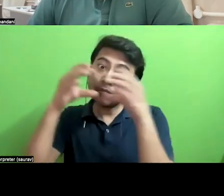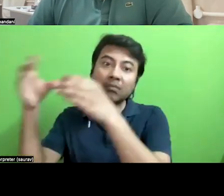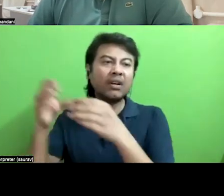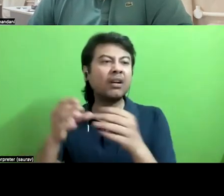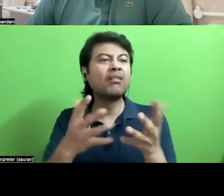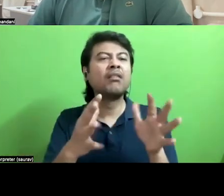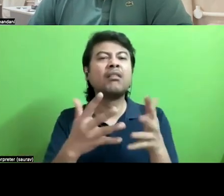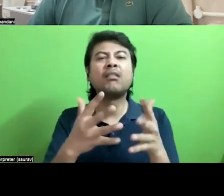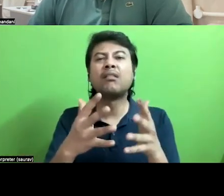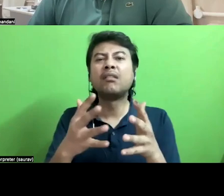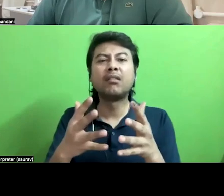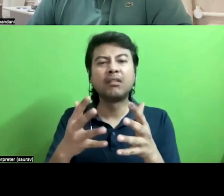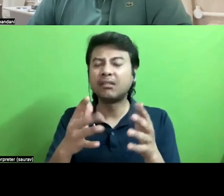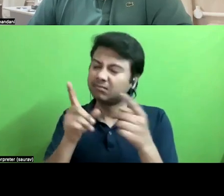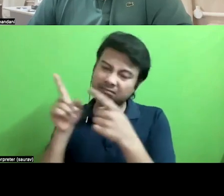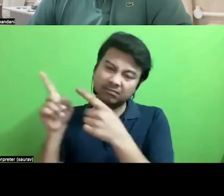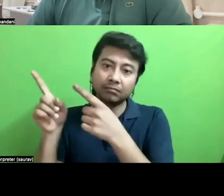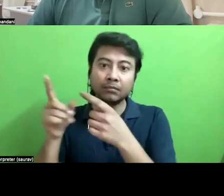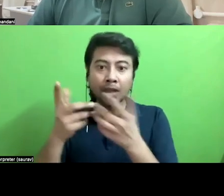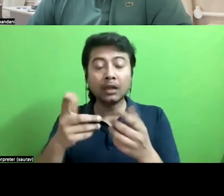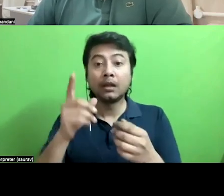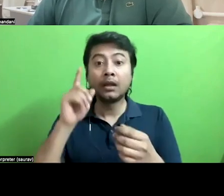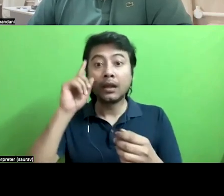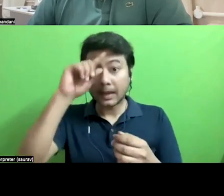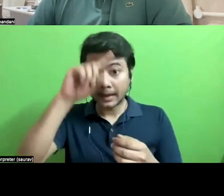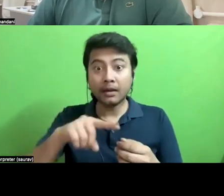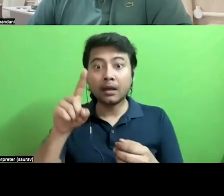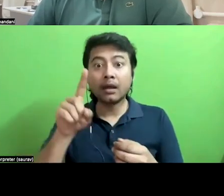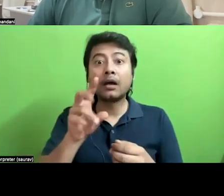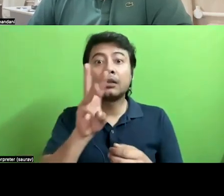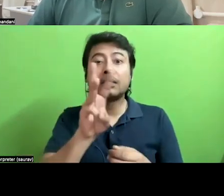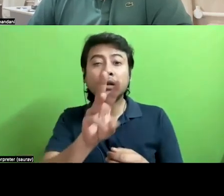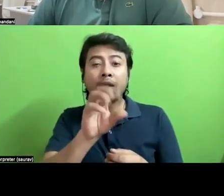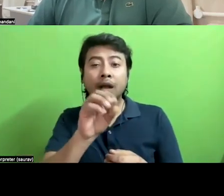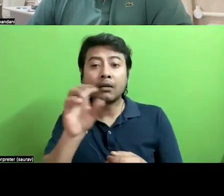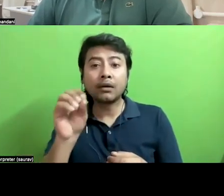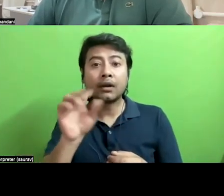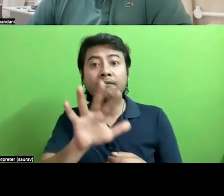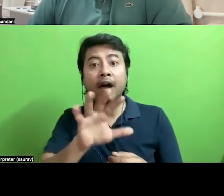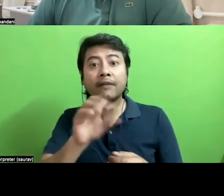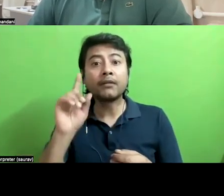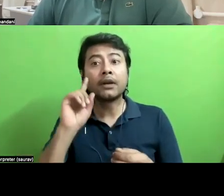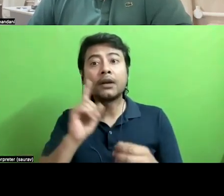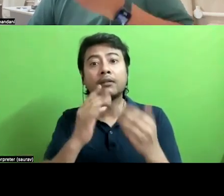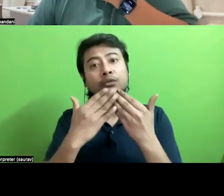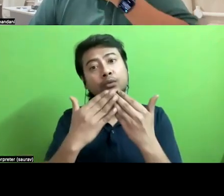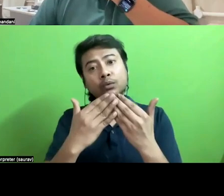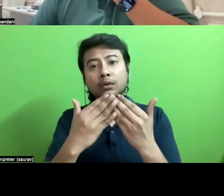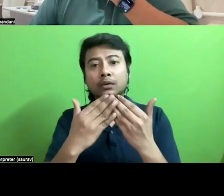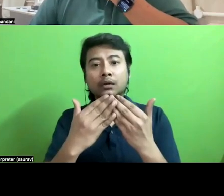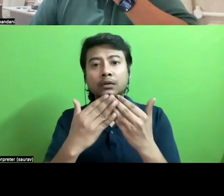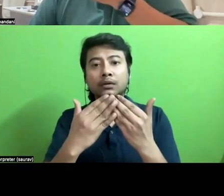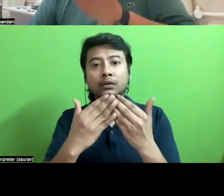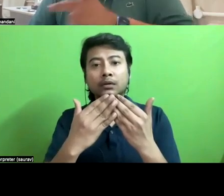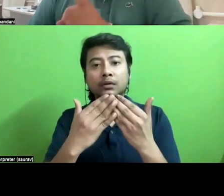we know there are 300 to 500 deaf schools, but perhaps then there were maybe God knows how many. And same thing like less hospitals, extremely less